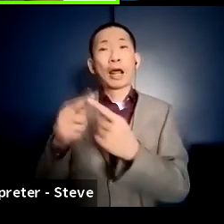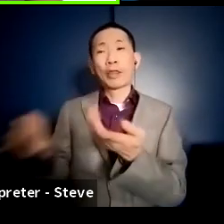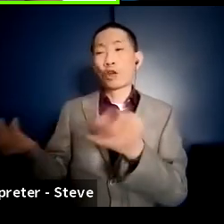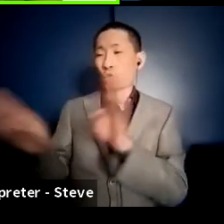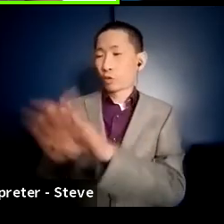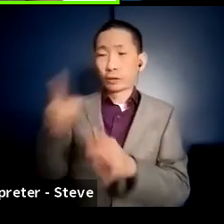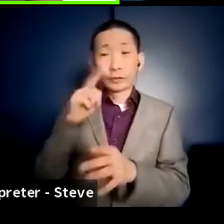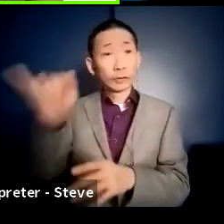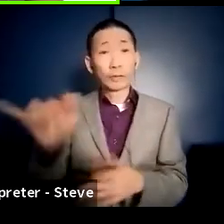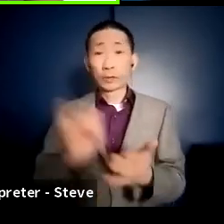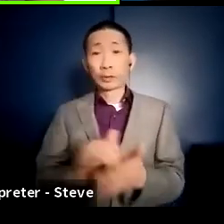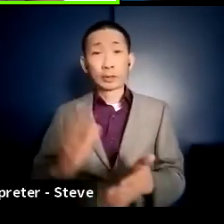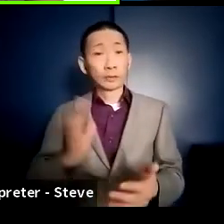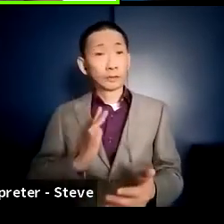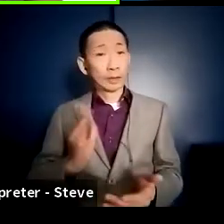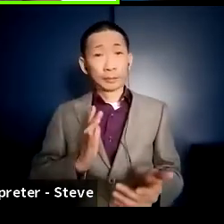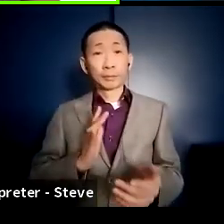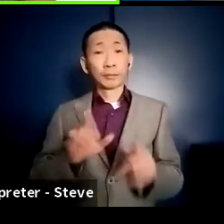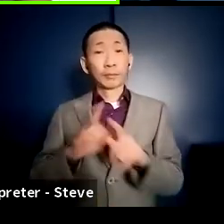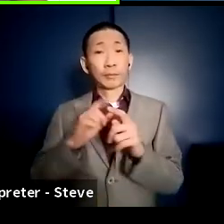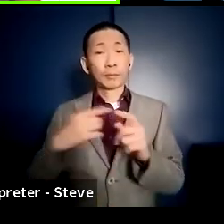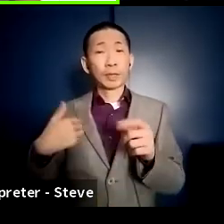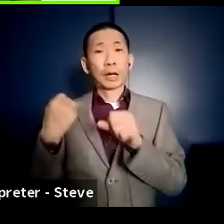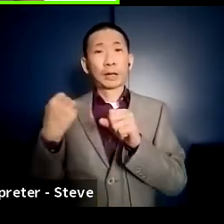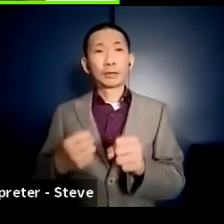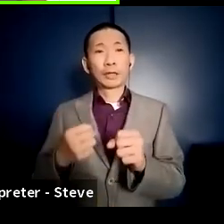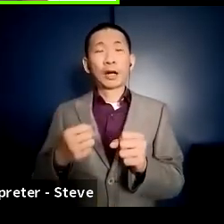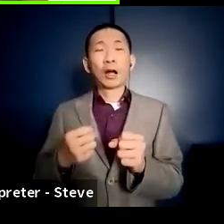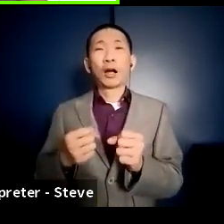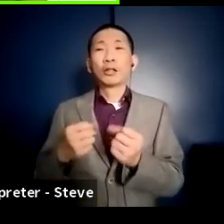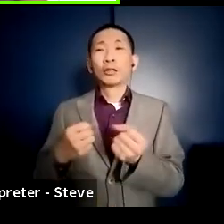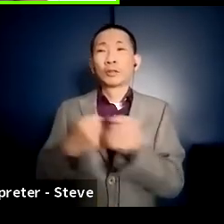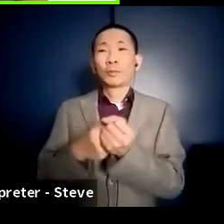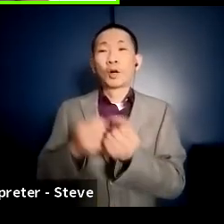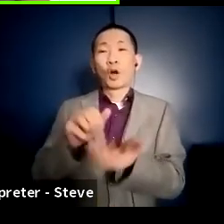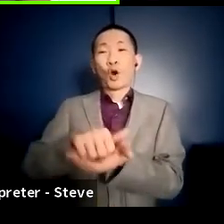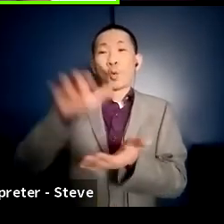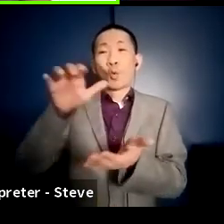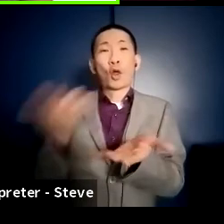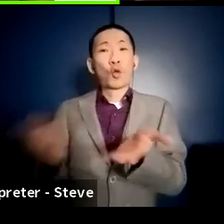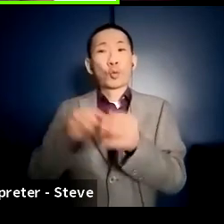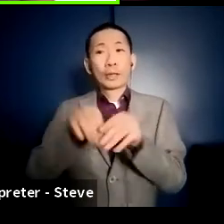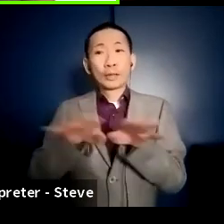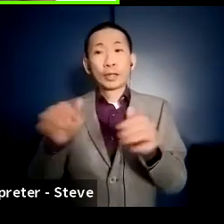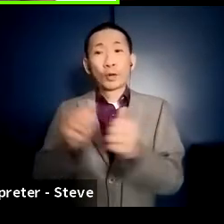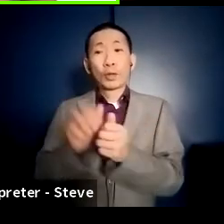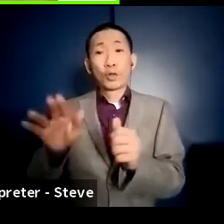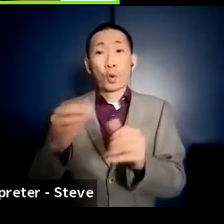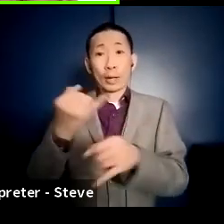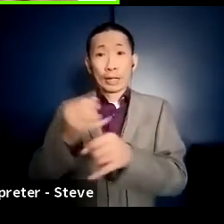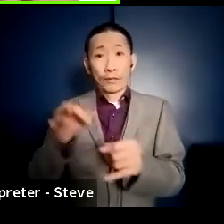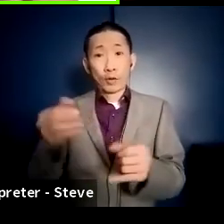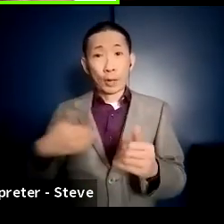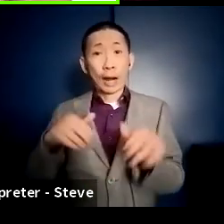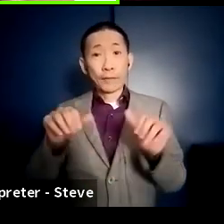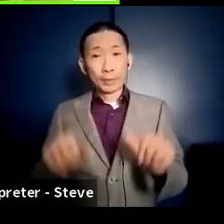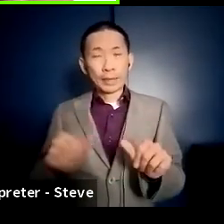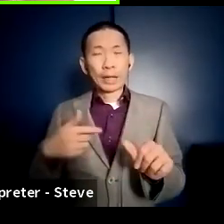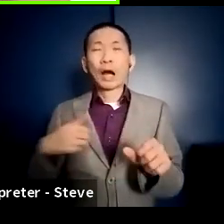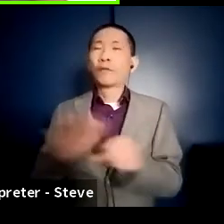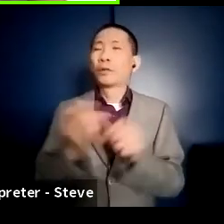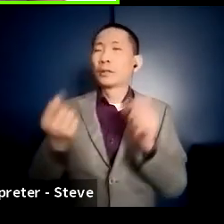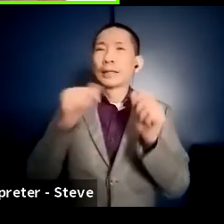It's fine. I think I'm also a huge proponent of wealth redistribution within your own institution. If you have the ability, and I fully recognize that